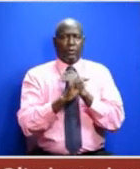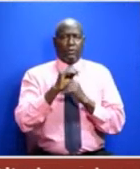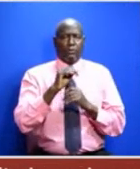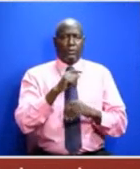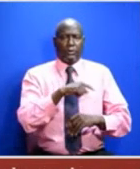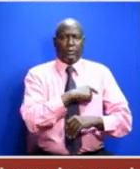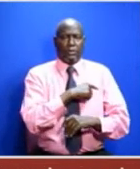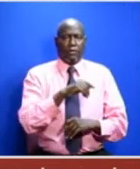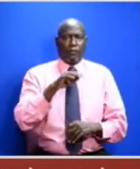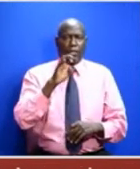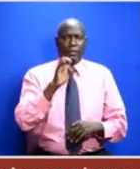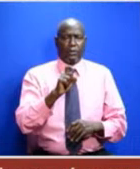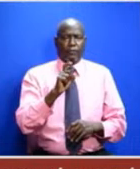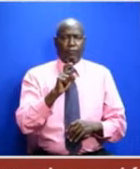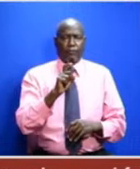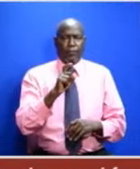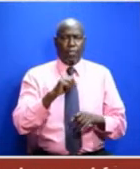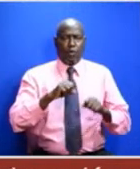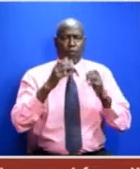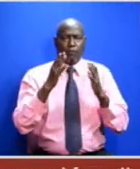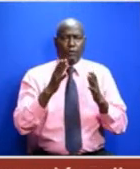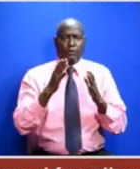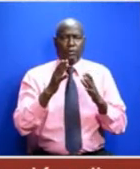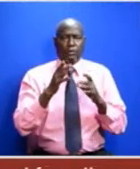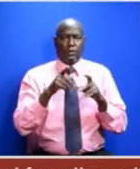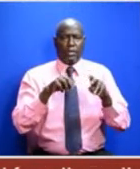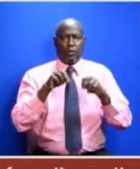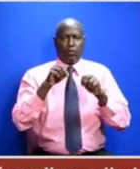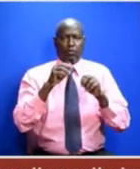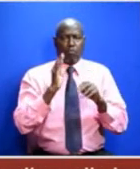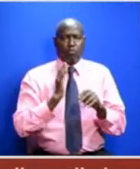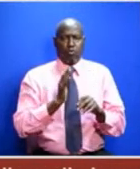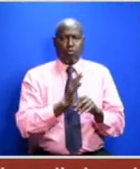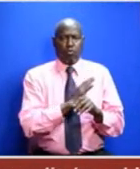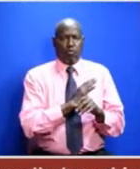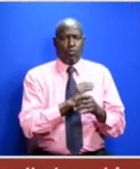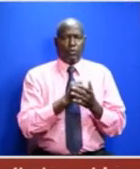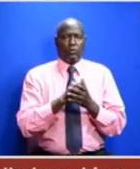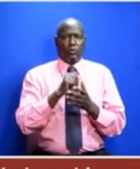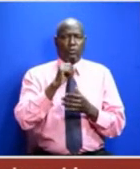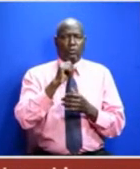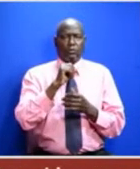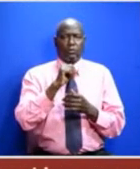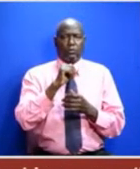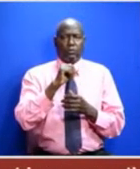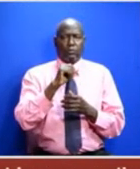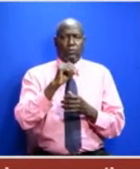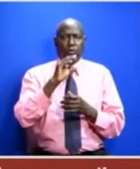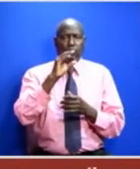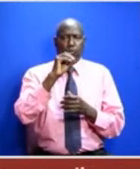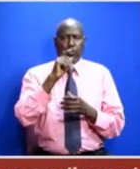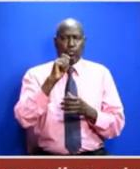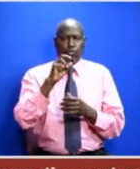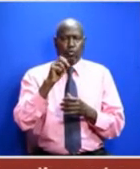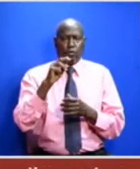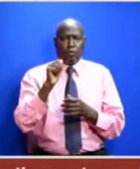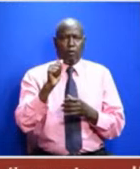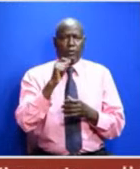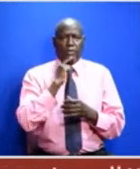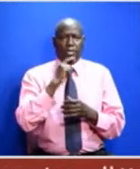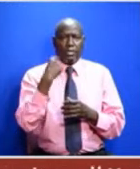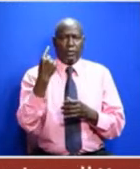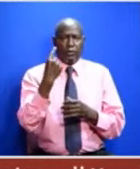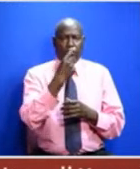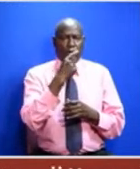Executive Officer of Water Services Regulatory Board, Dr. Julia Situnga, the government is working hard to ensure that every Kenyan